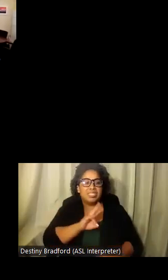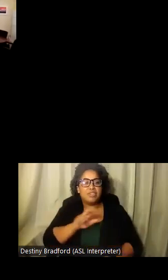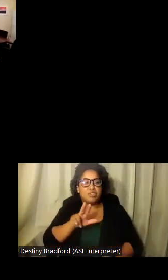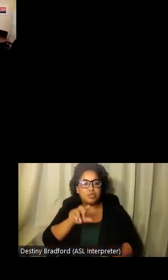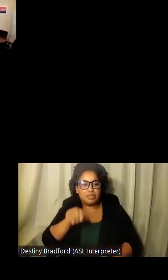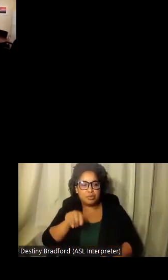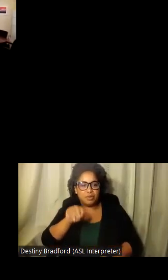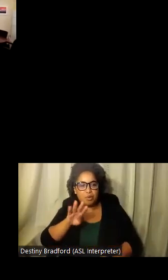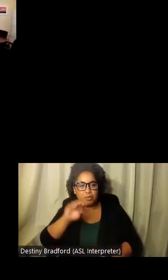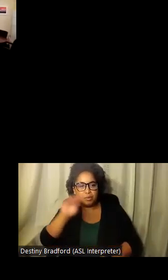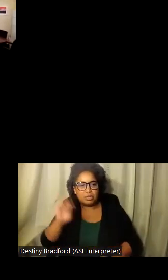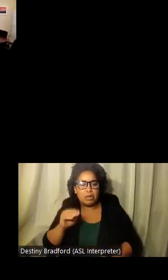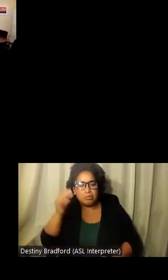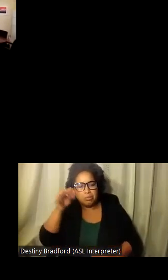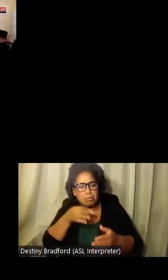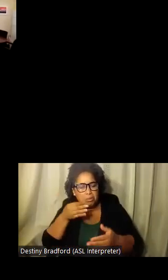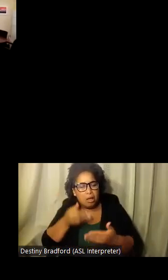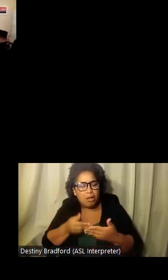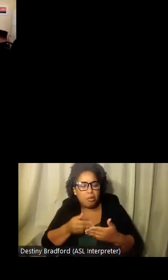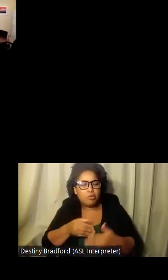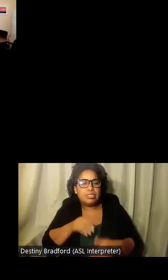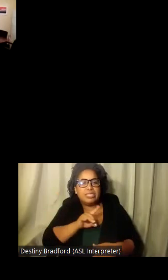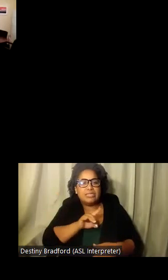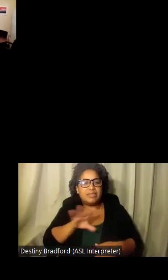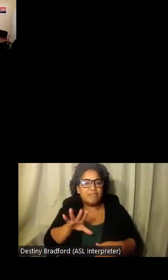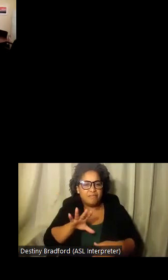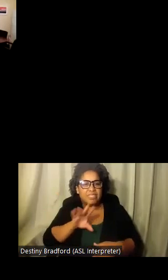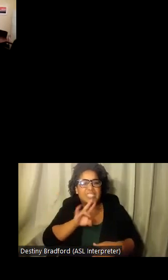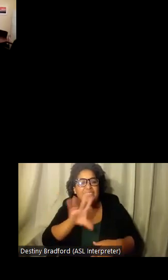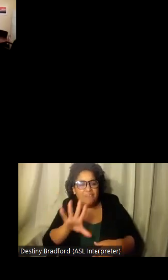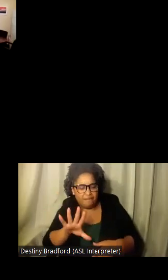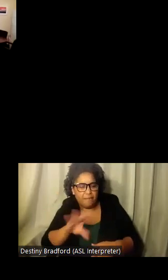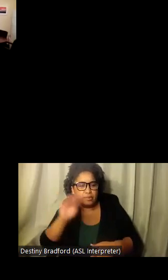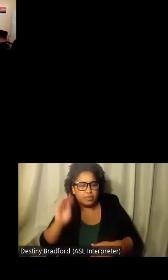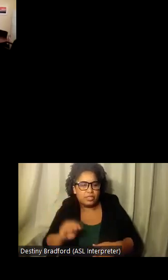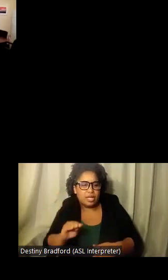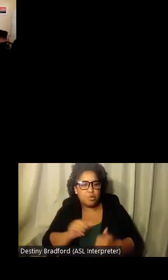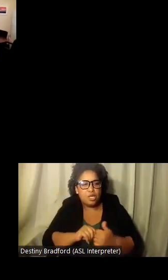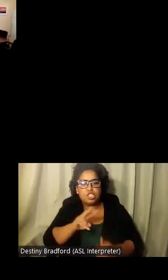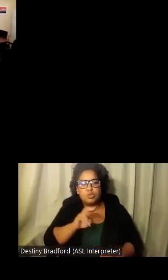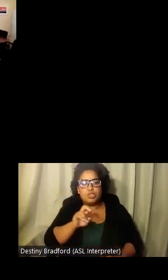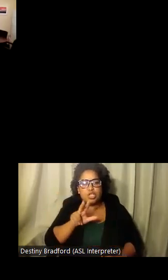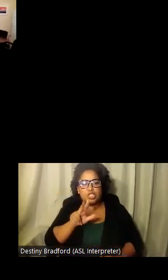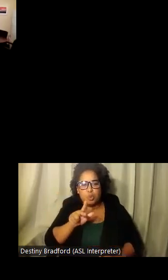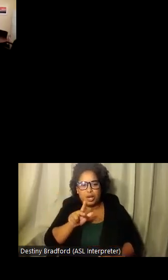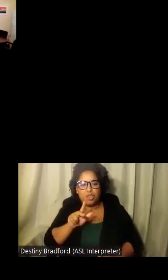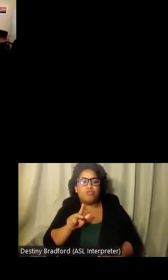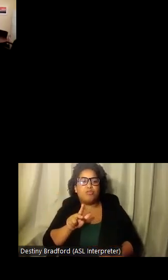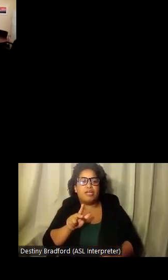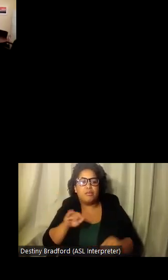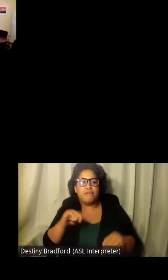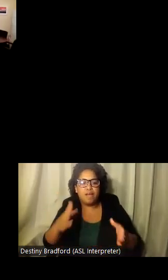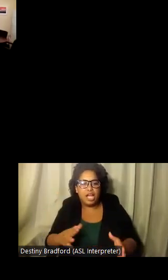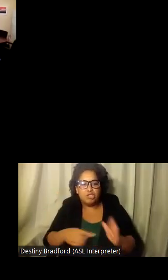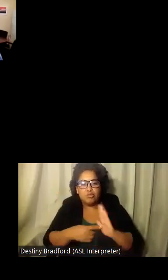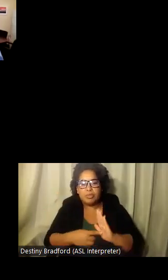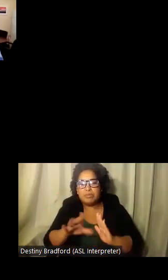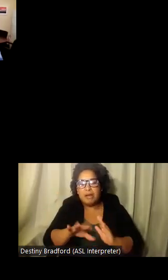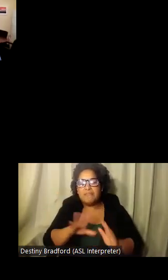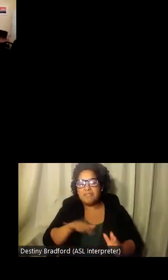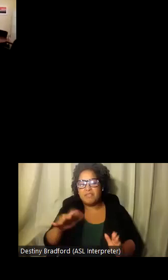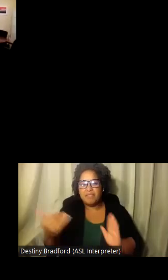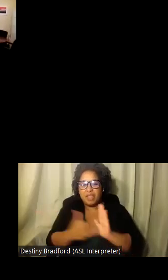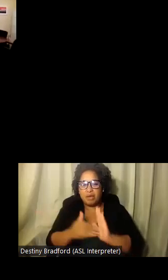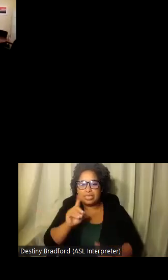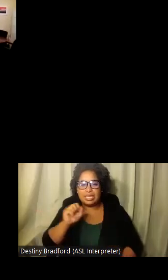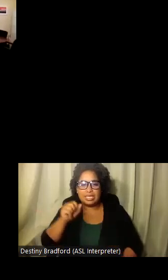almost 75% response rate in the most recent survey, with 223 provider organizations participating, representing about